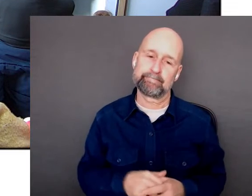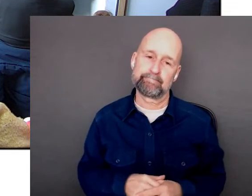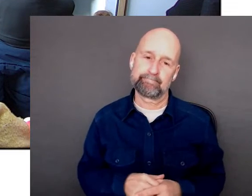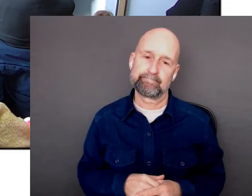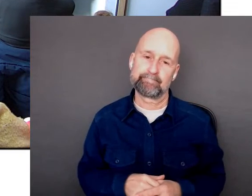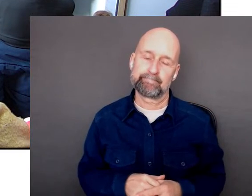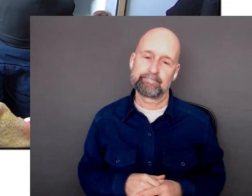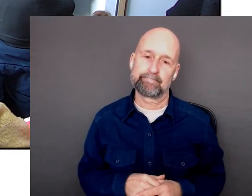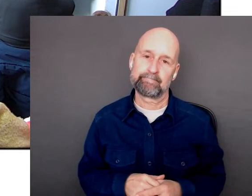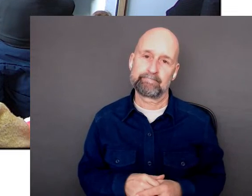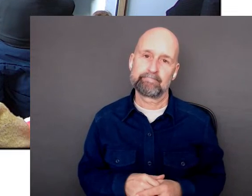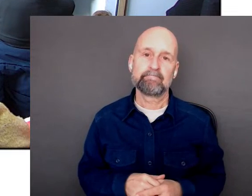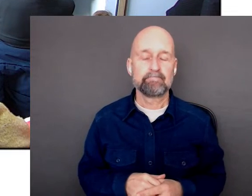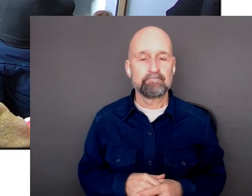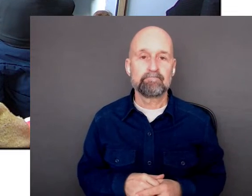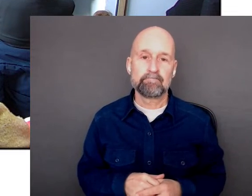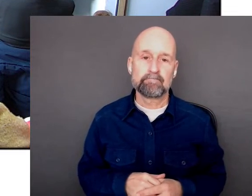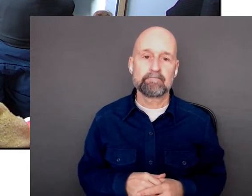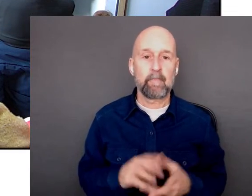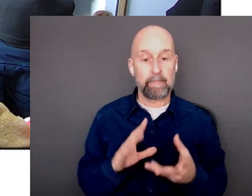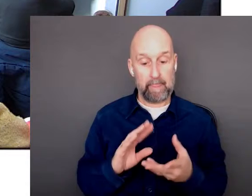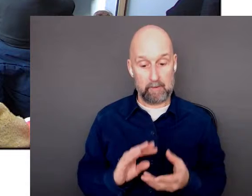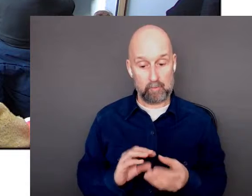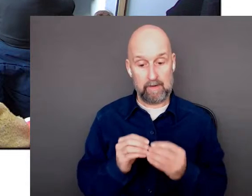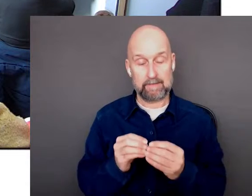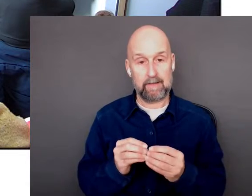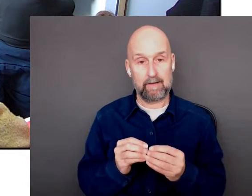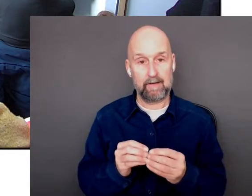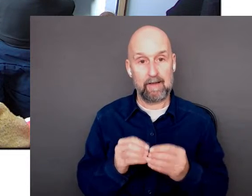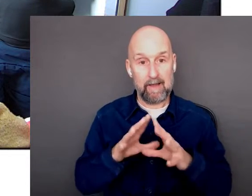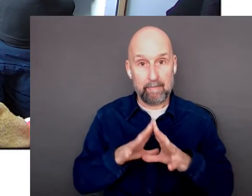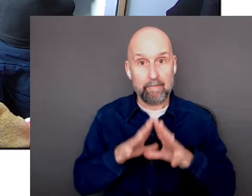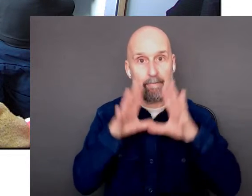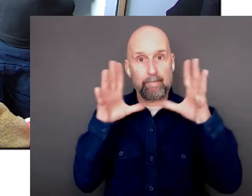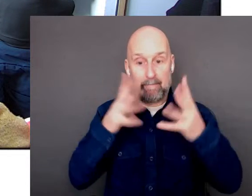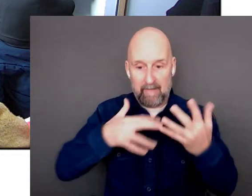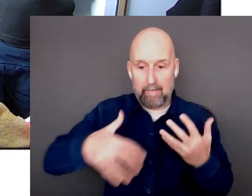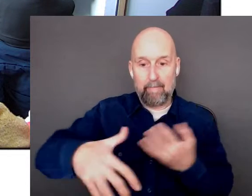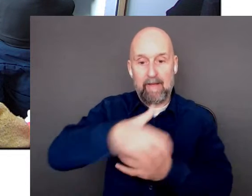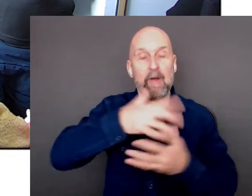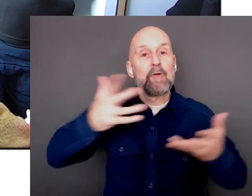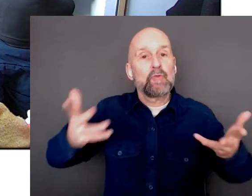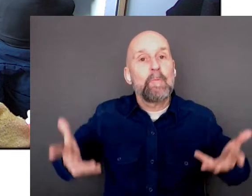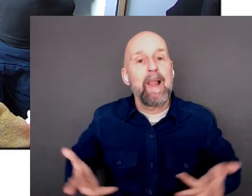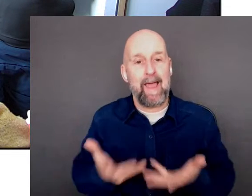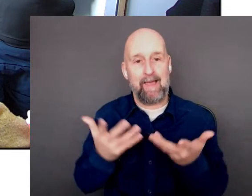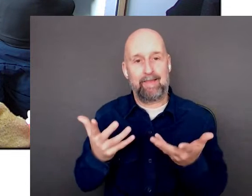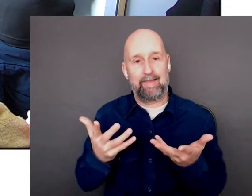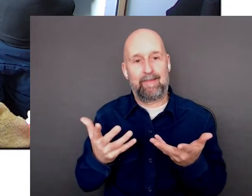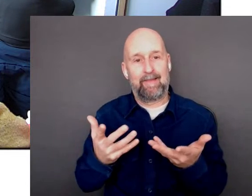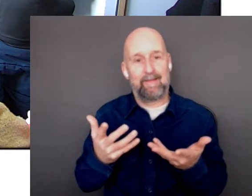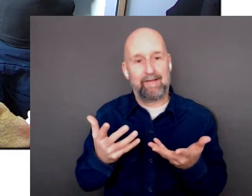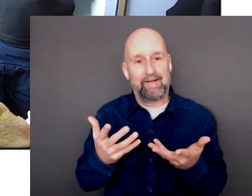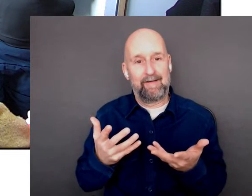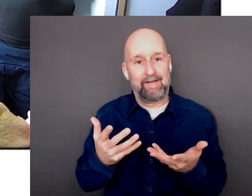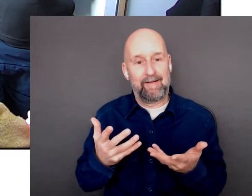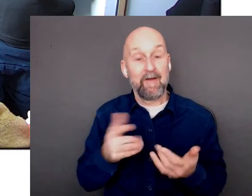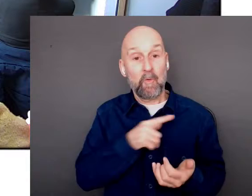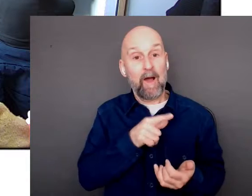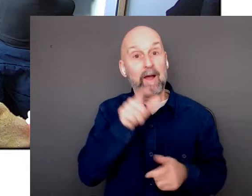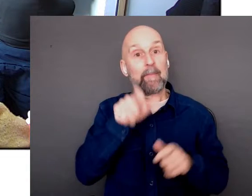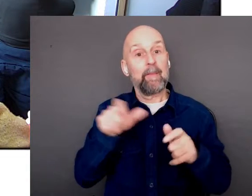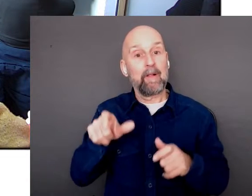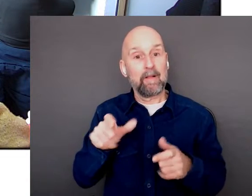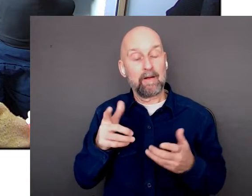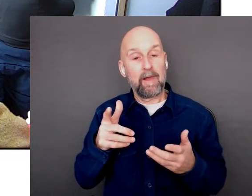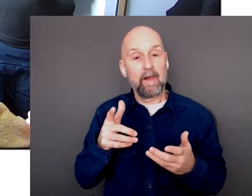making it like creating a bigger field to play in. I don't know. So then, because people are gonna want to play